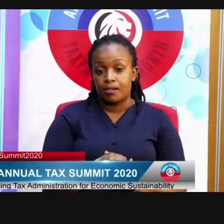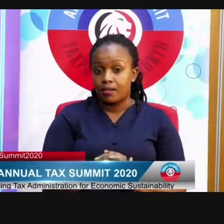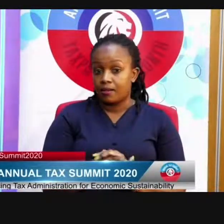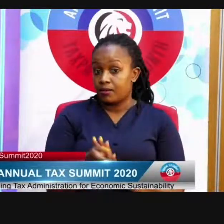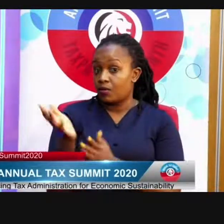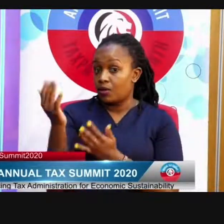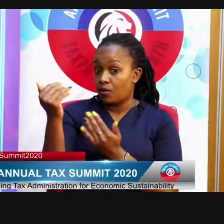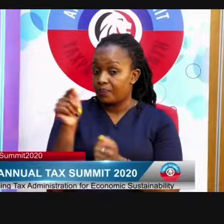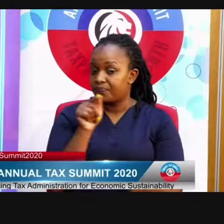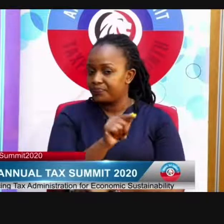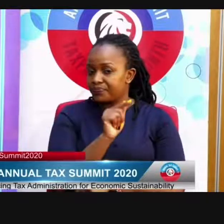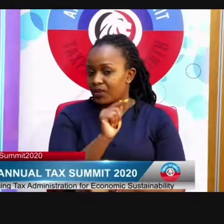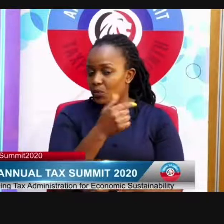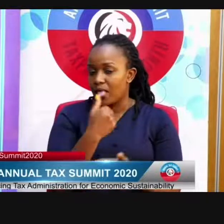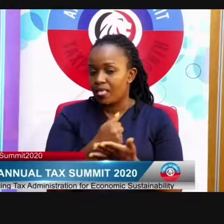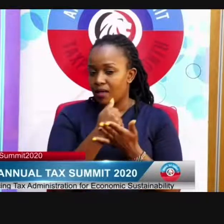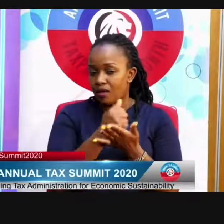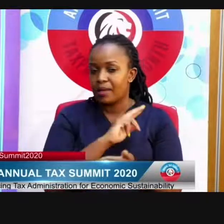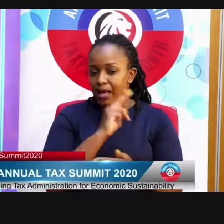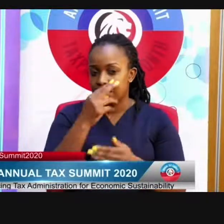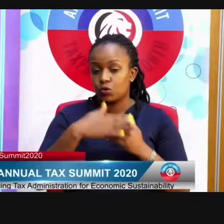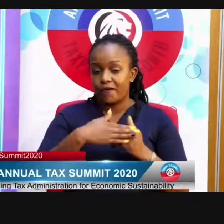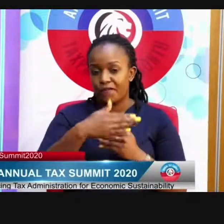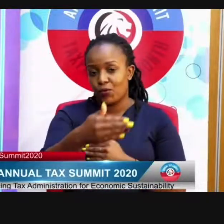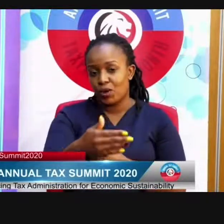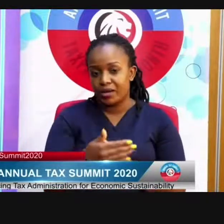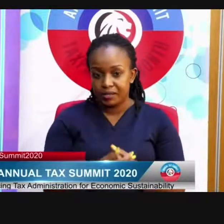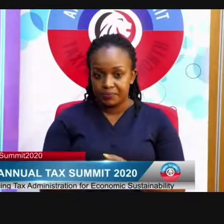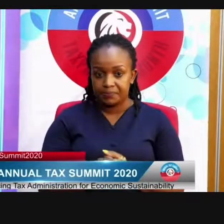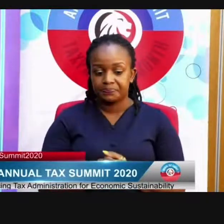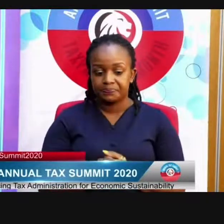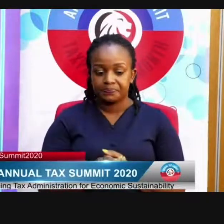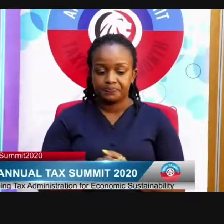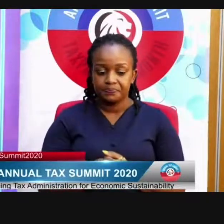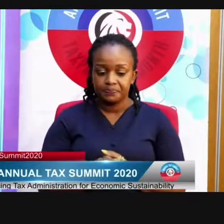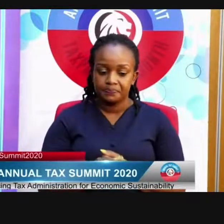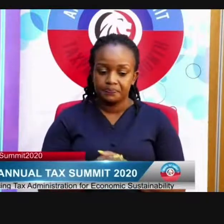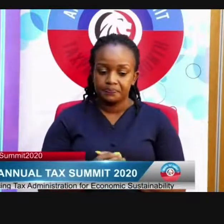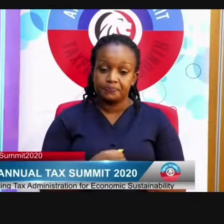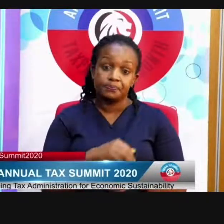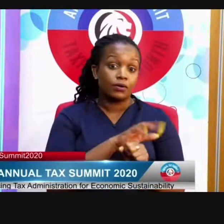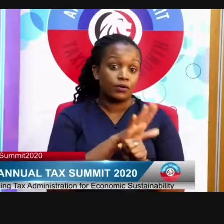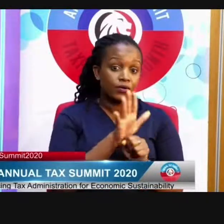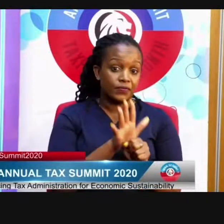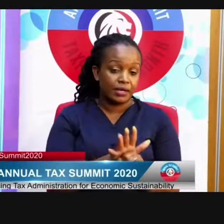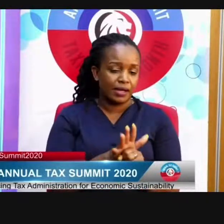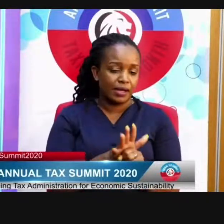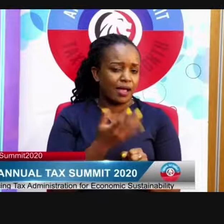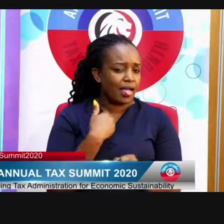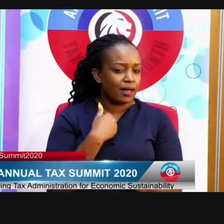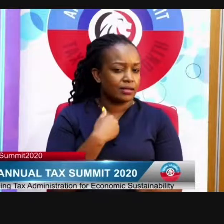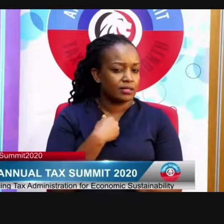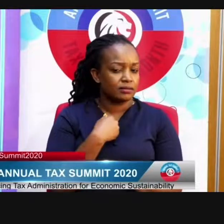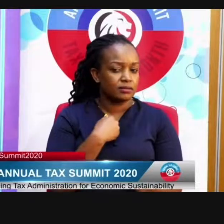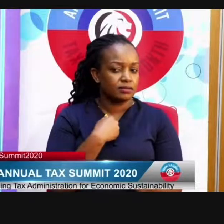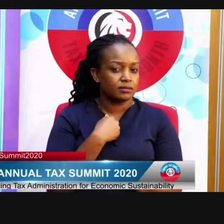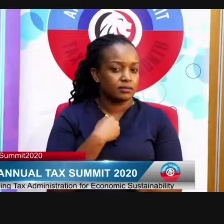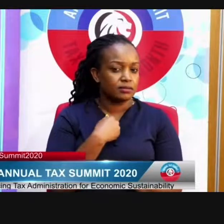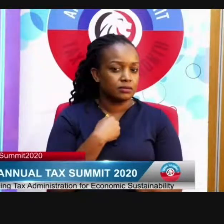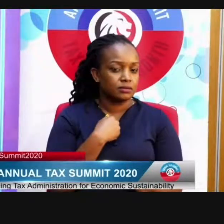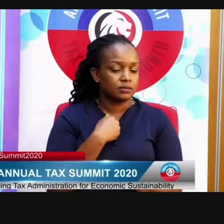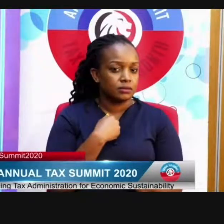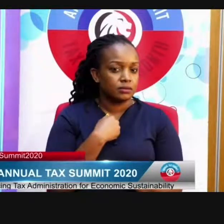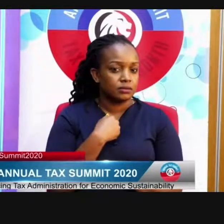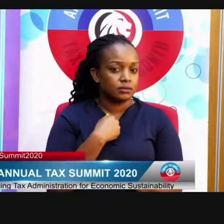going forward. So again, I mean, COVID in this case has helped to catapult us and taxpayers into